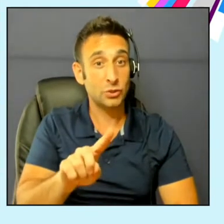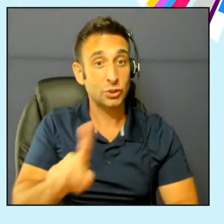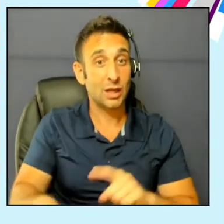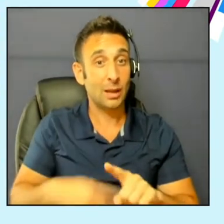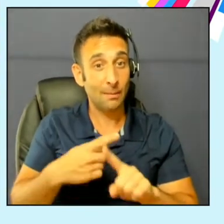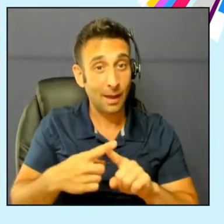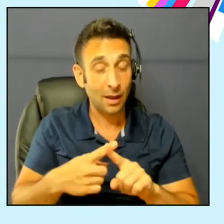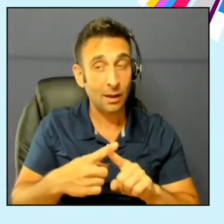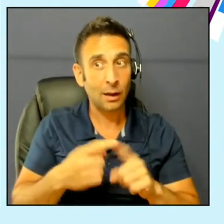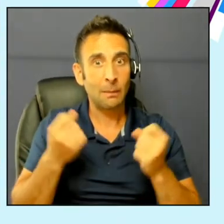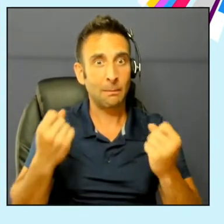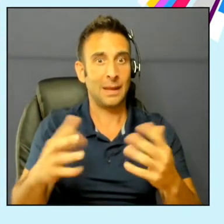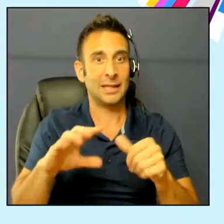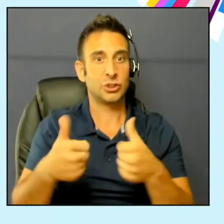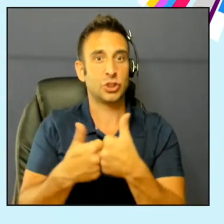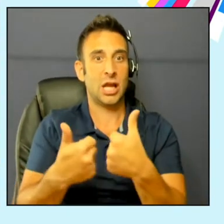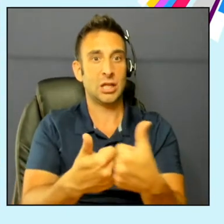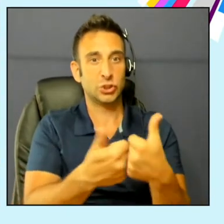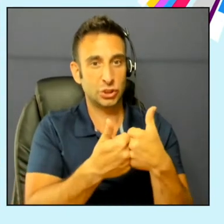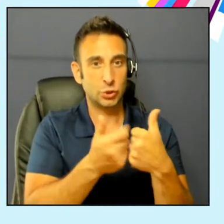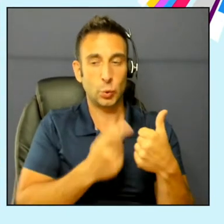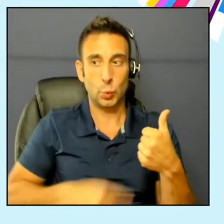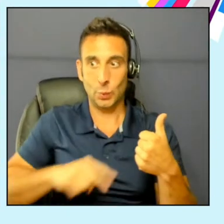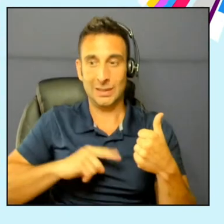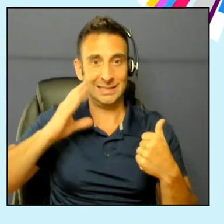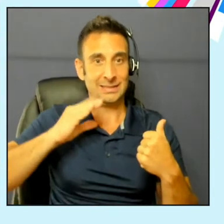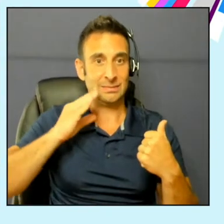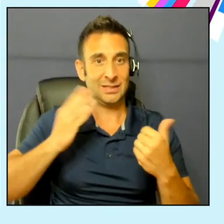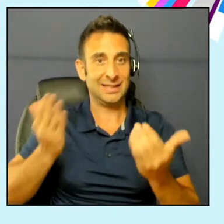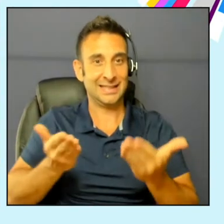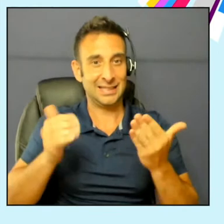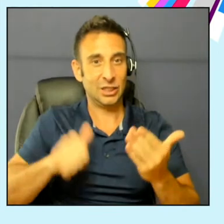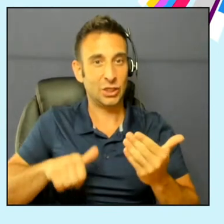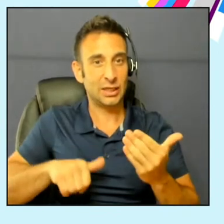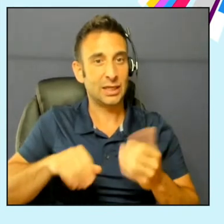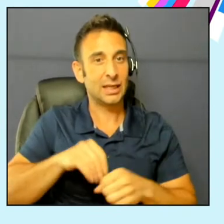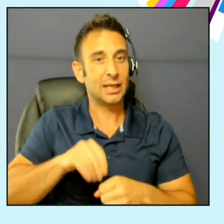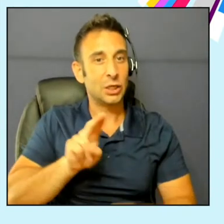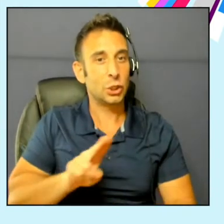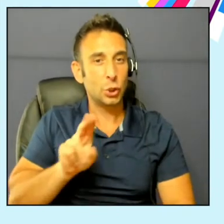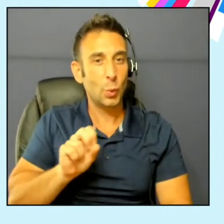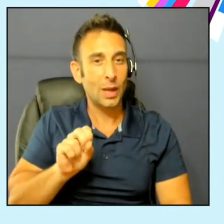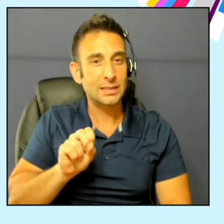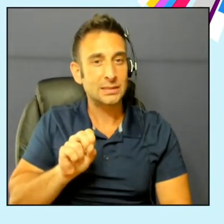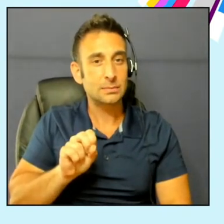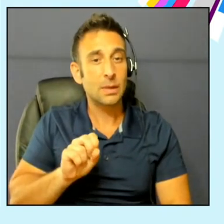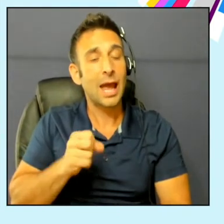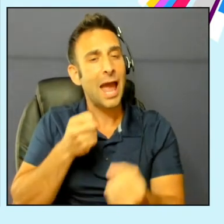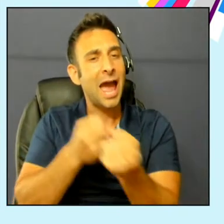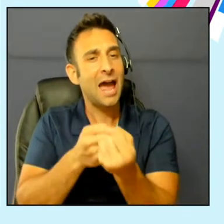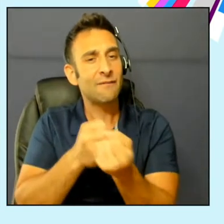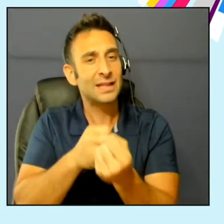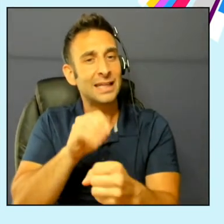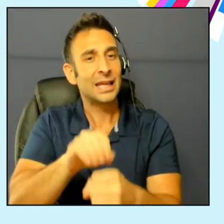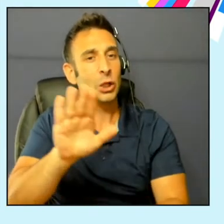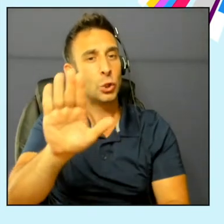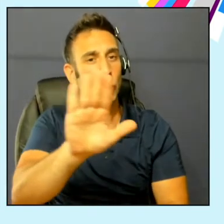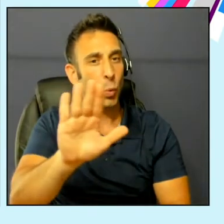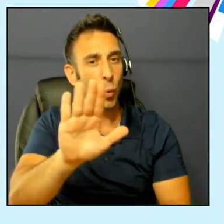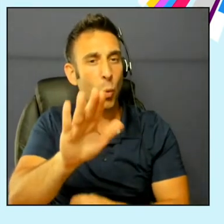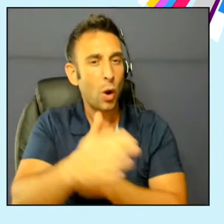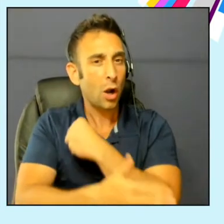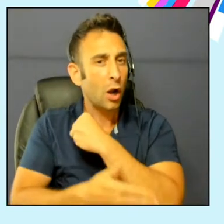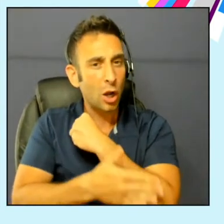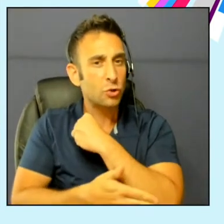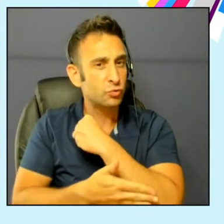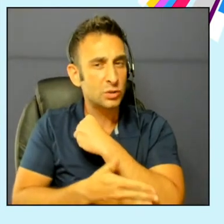lot of challenges that we're facing in the United States. But what does advocacy look like in your respective parts of the world? And what are